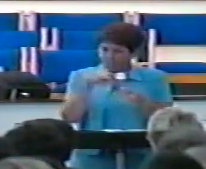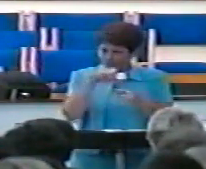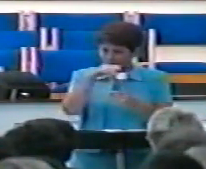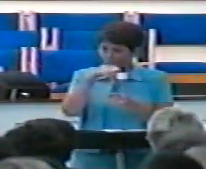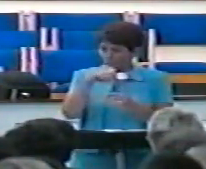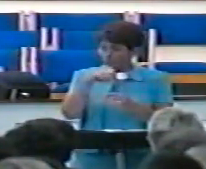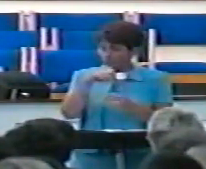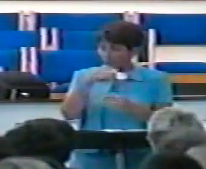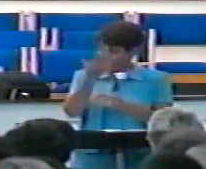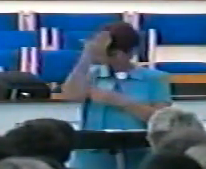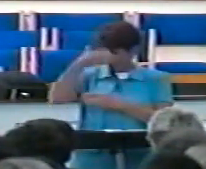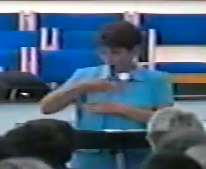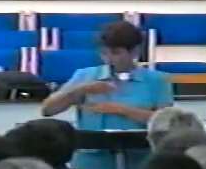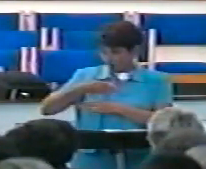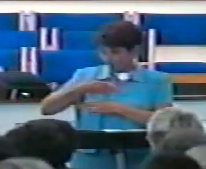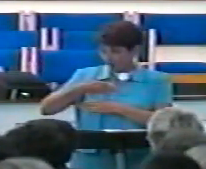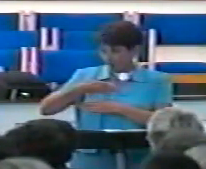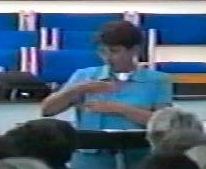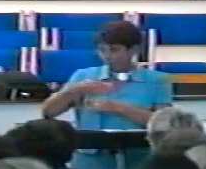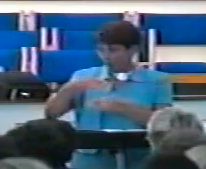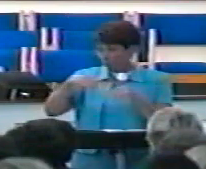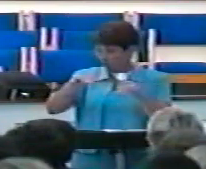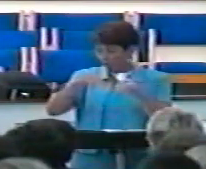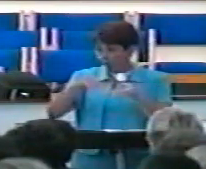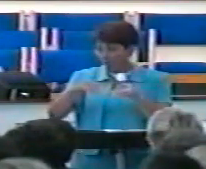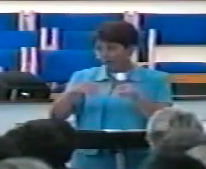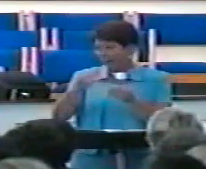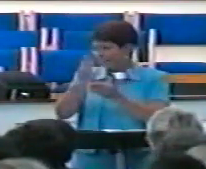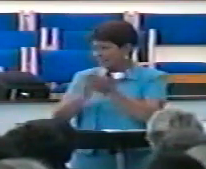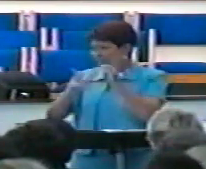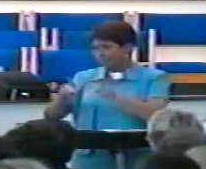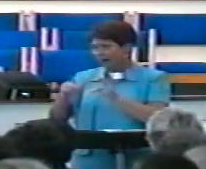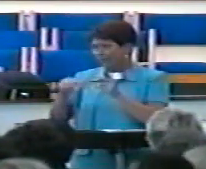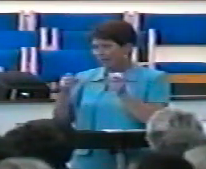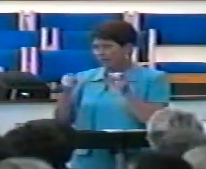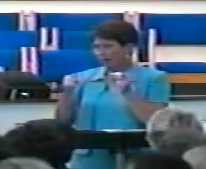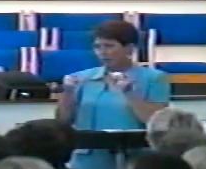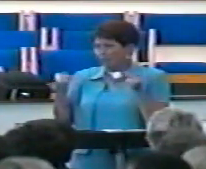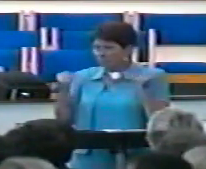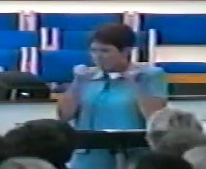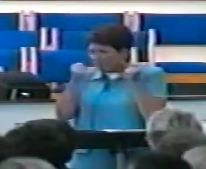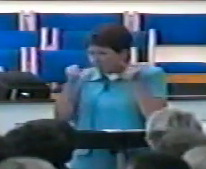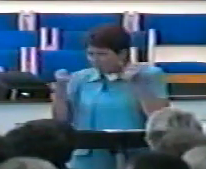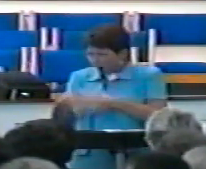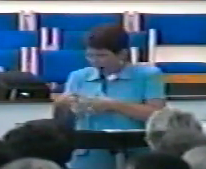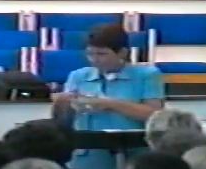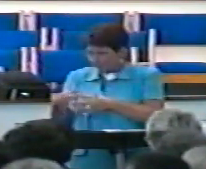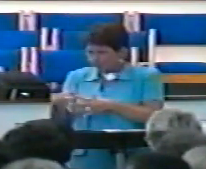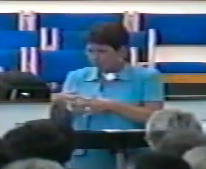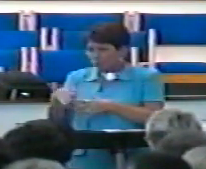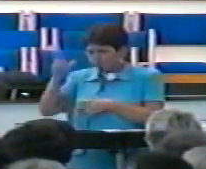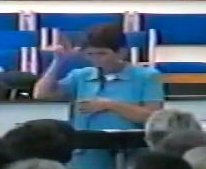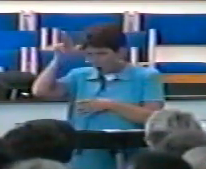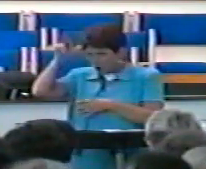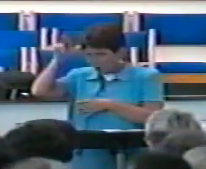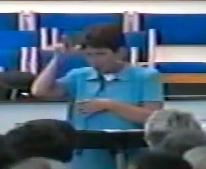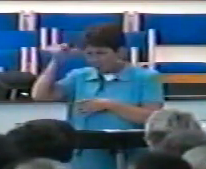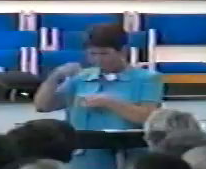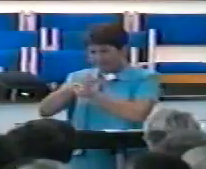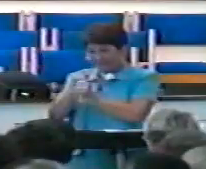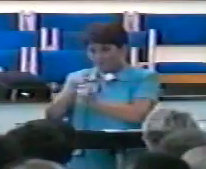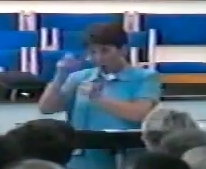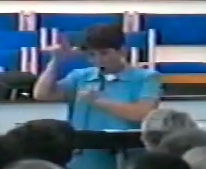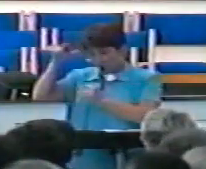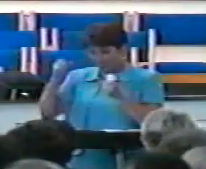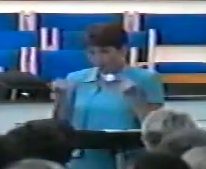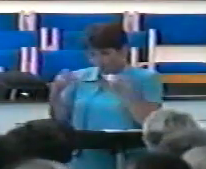And the horses, in fright, they dashed away and began to run wildly down the street. And this man, with